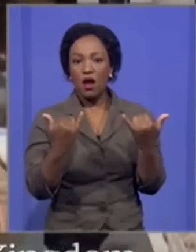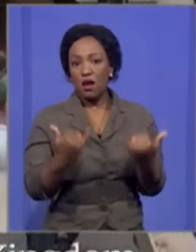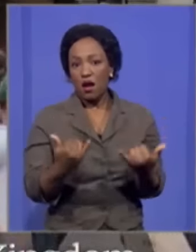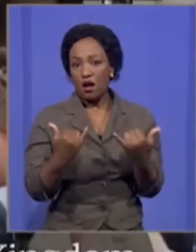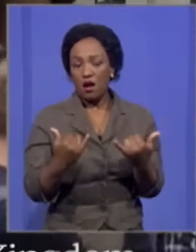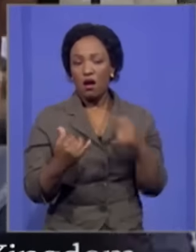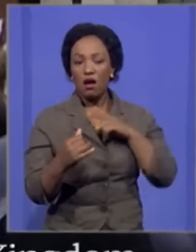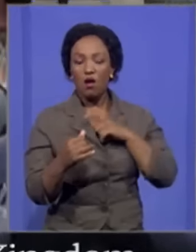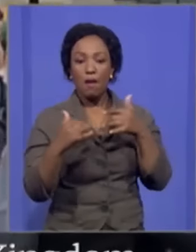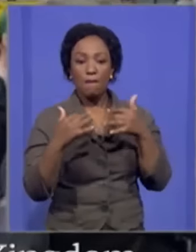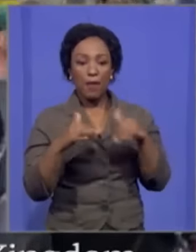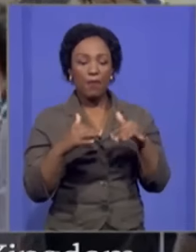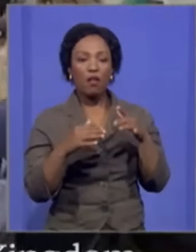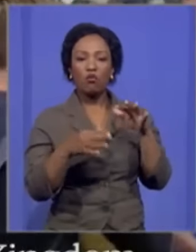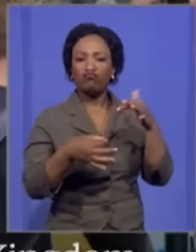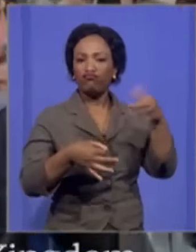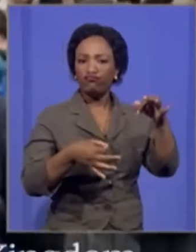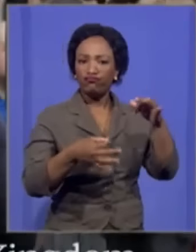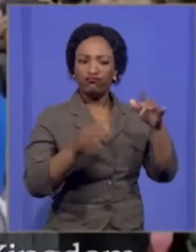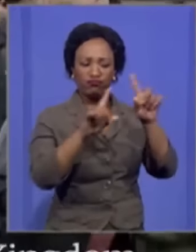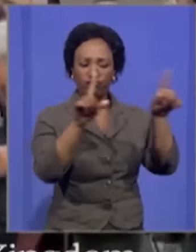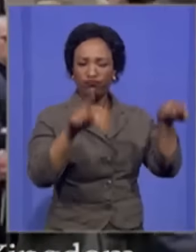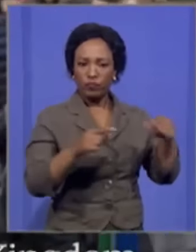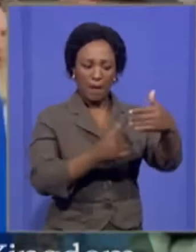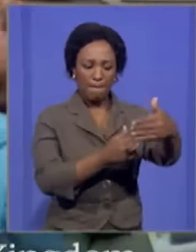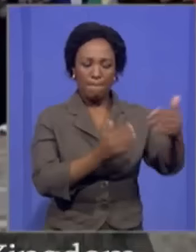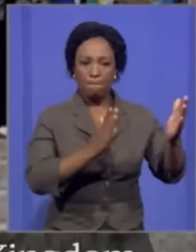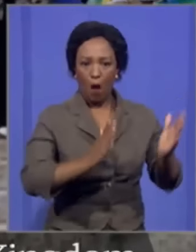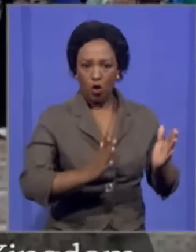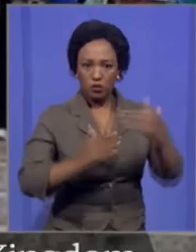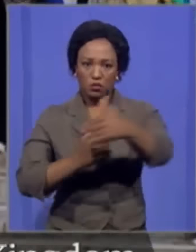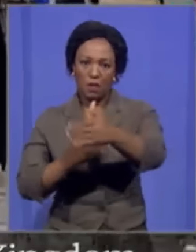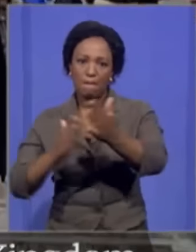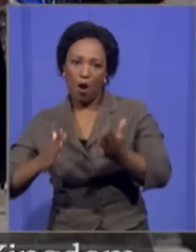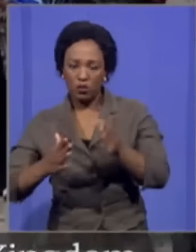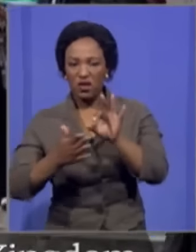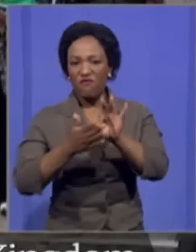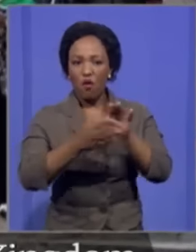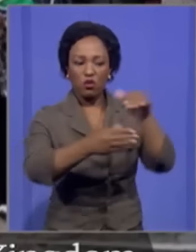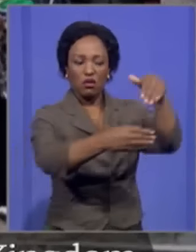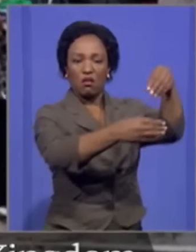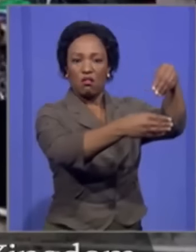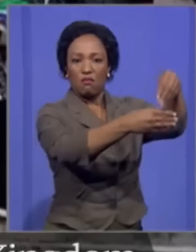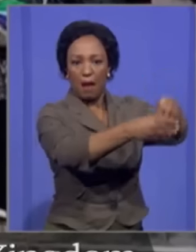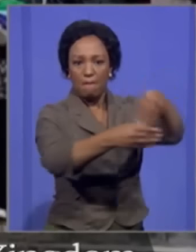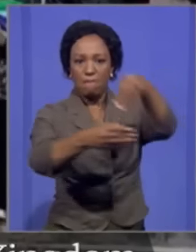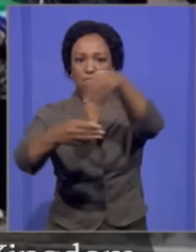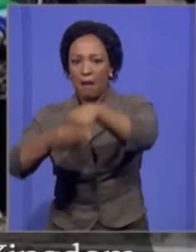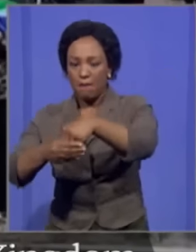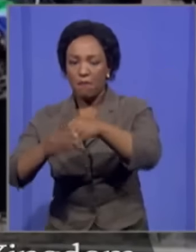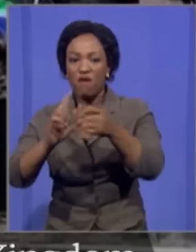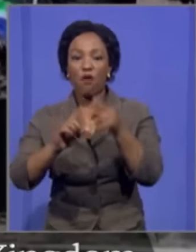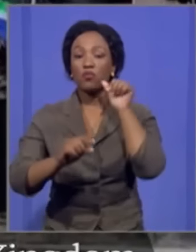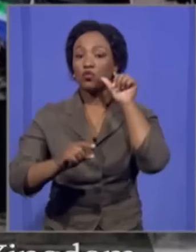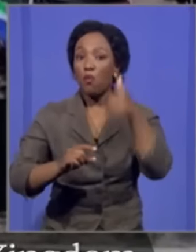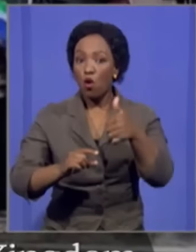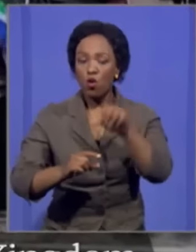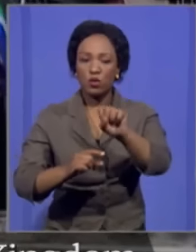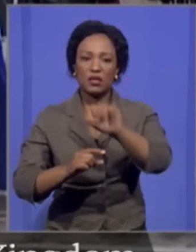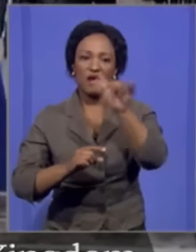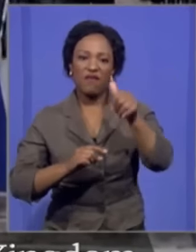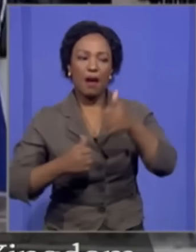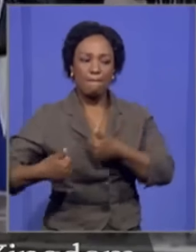tshwereng dipampiri tseo tsa bakgethi a tla romelwa naheng ya Afrika Borwa go tloga hosane ka ntlhakore le